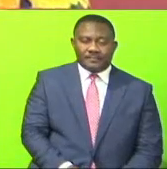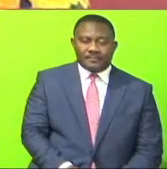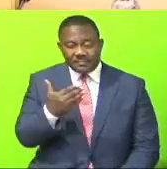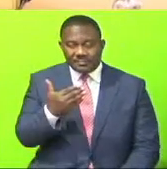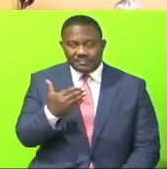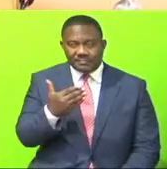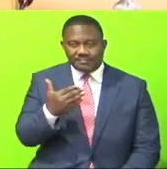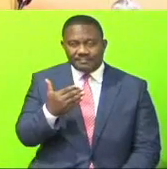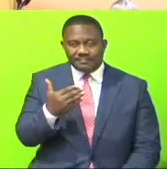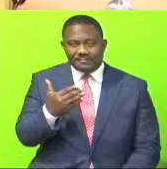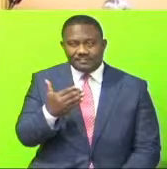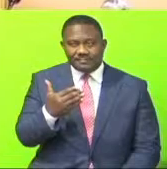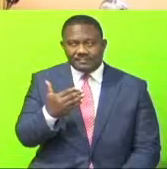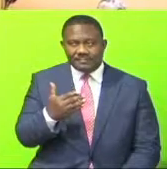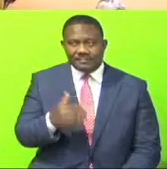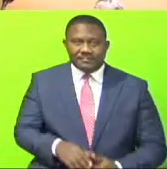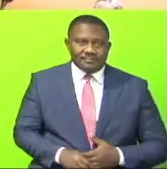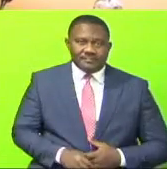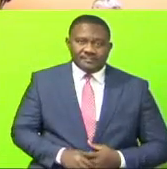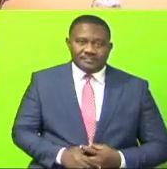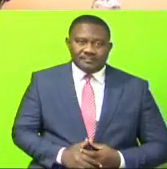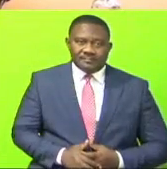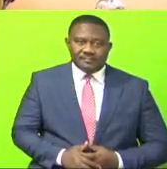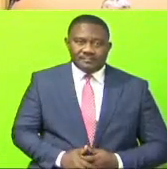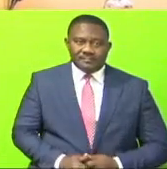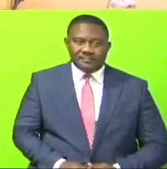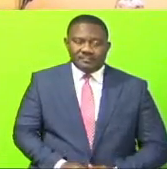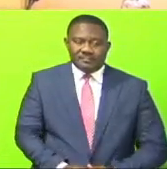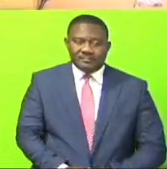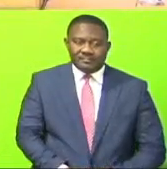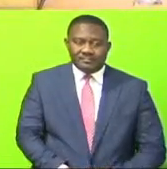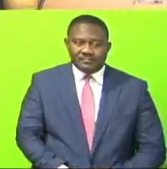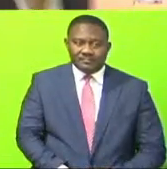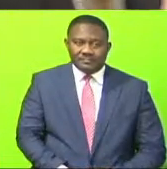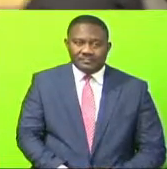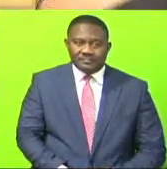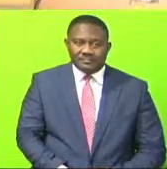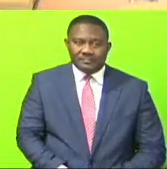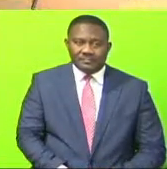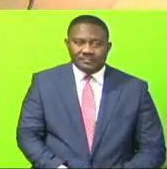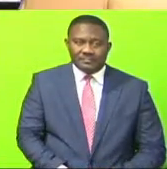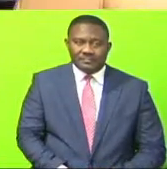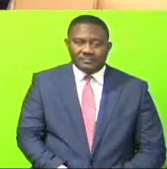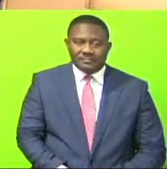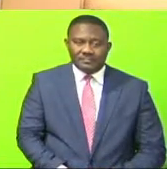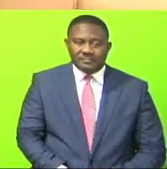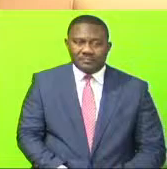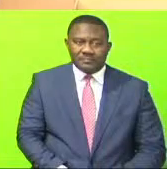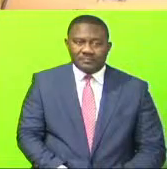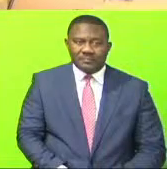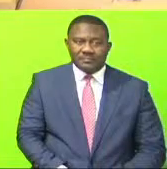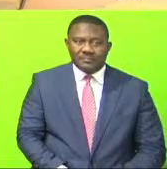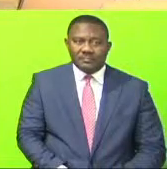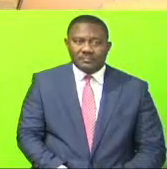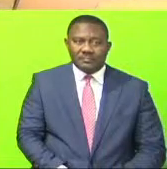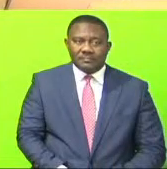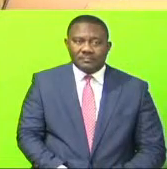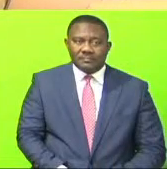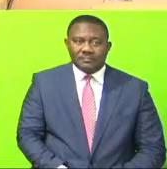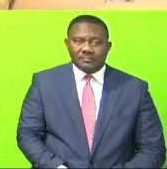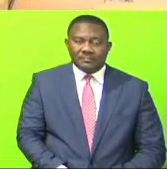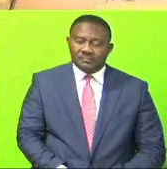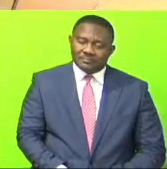minority leader, Honorable Keselato Forson. Mr. Speaker, they are